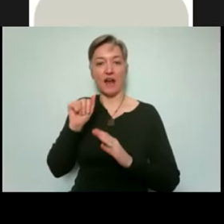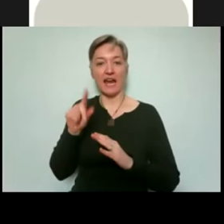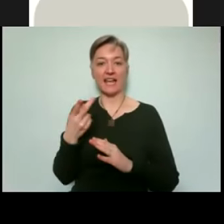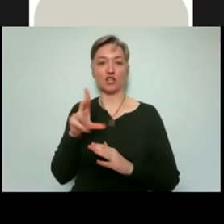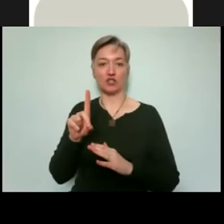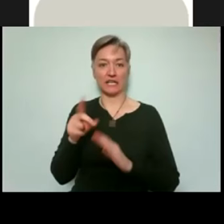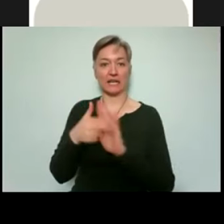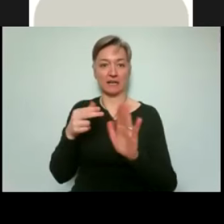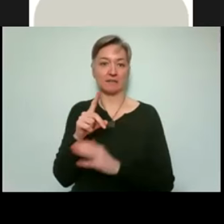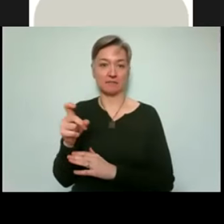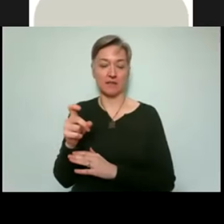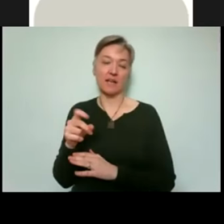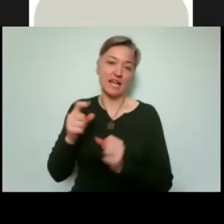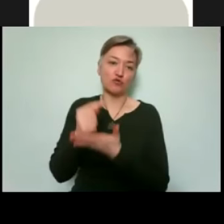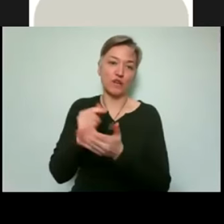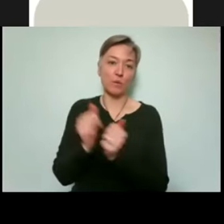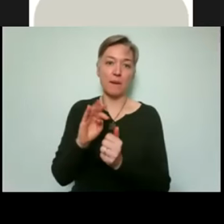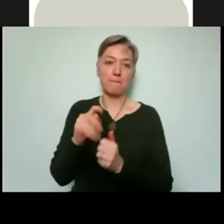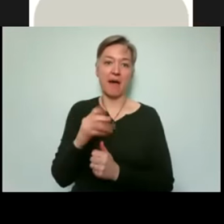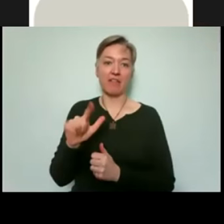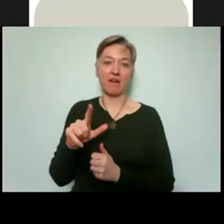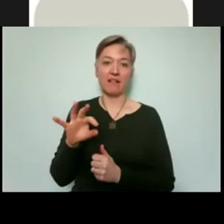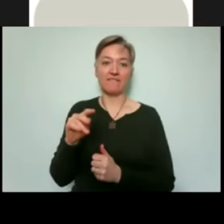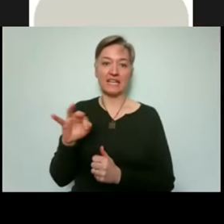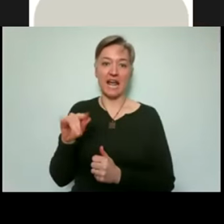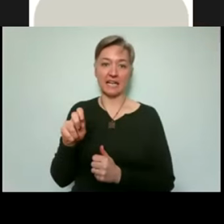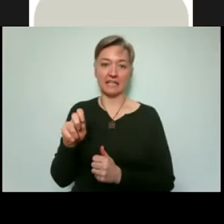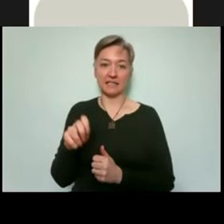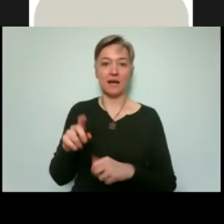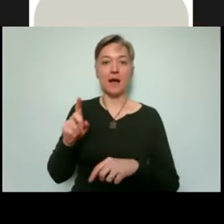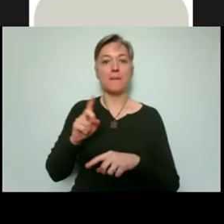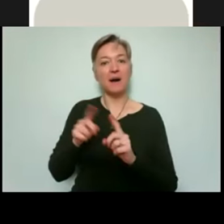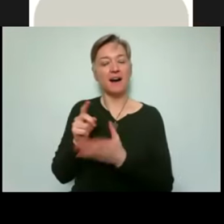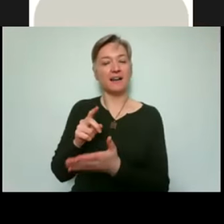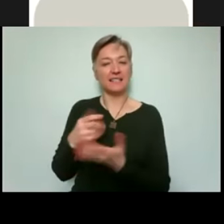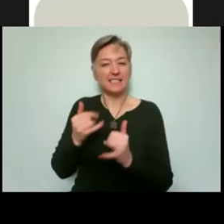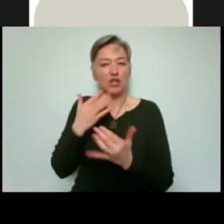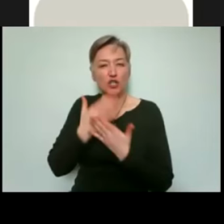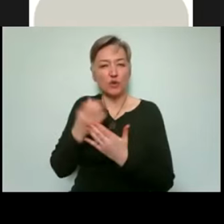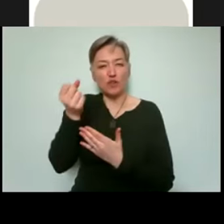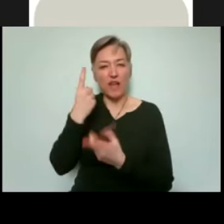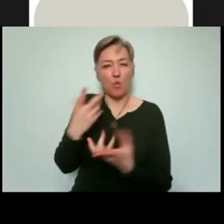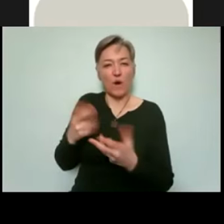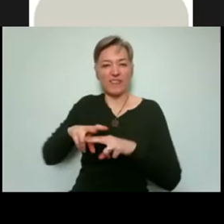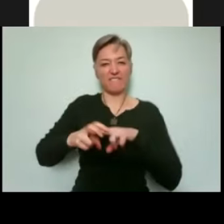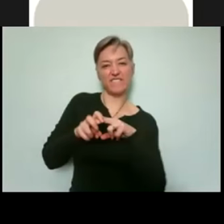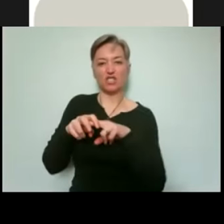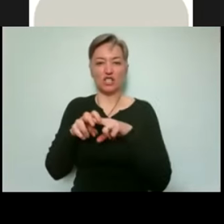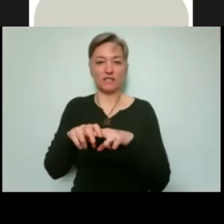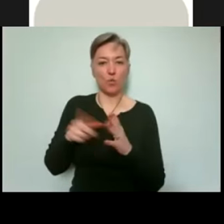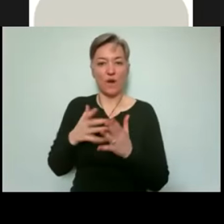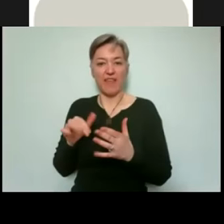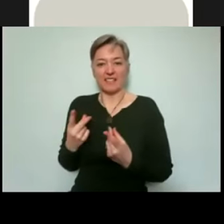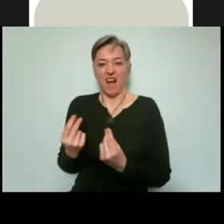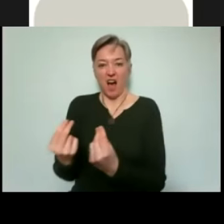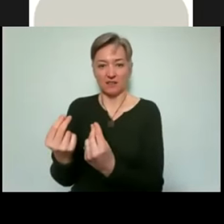with methylphenidate. But their role is not really understood. And I think it would be great to understand what these fidgets, these movements are doing